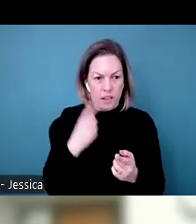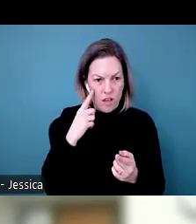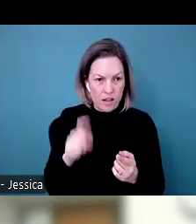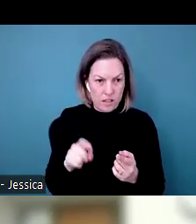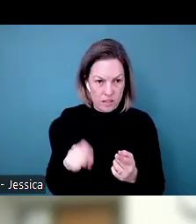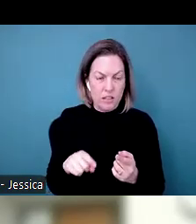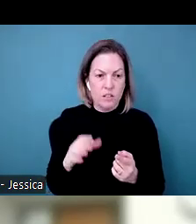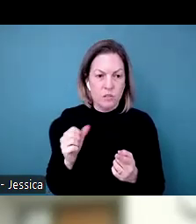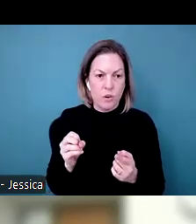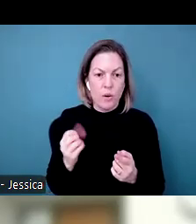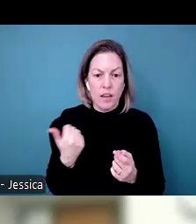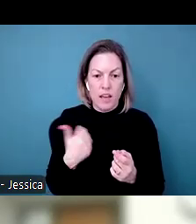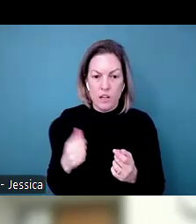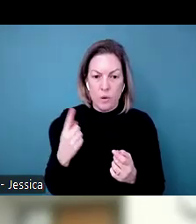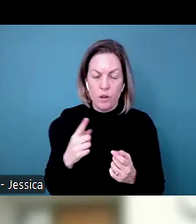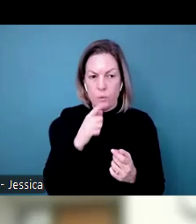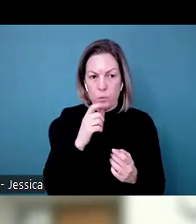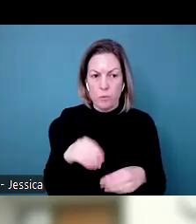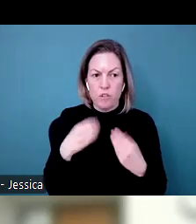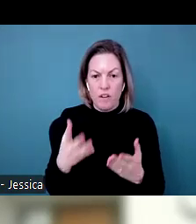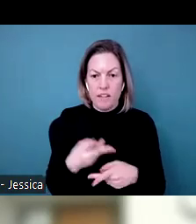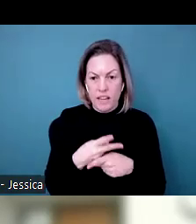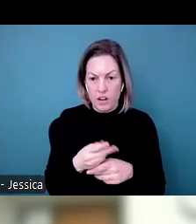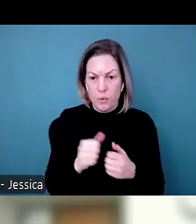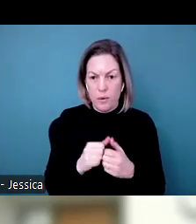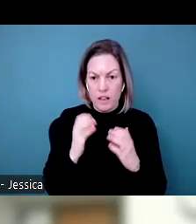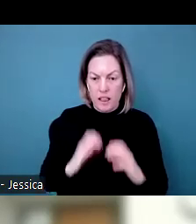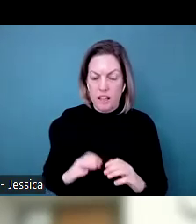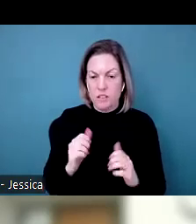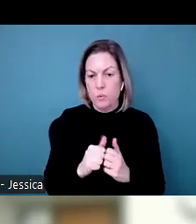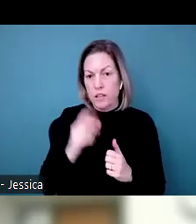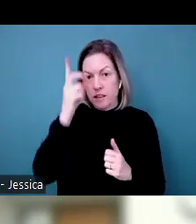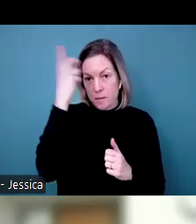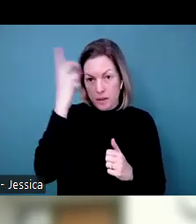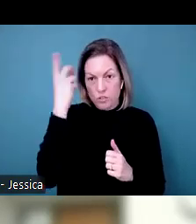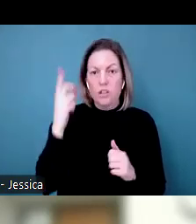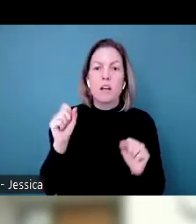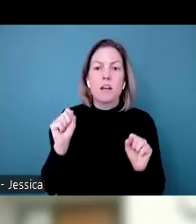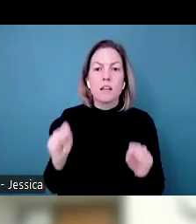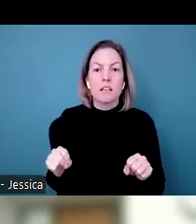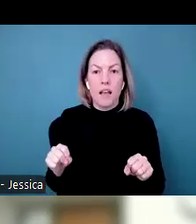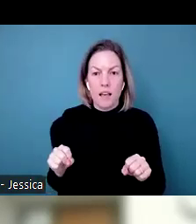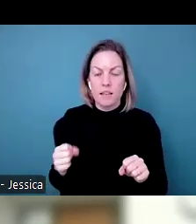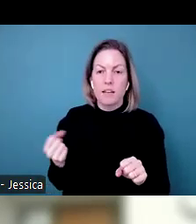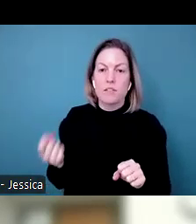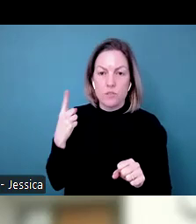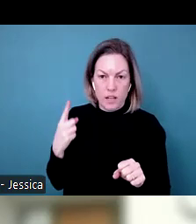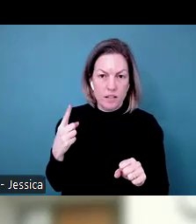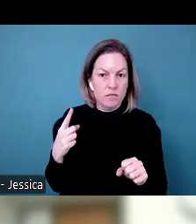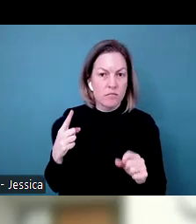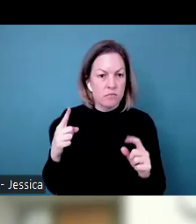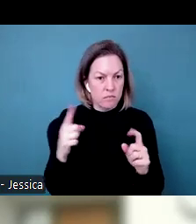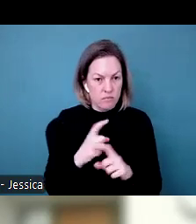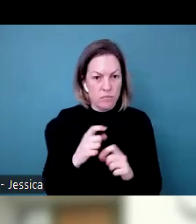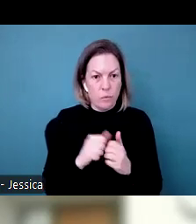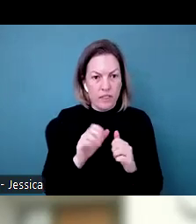so that anyone providing care to clients with dementia will be able to fully understand complications with activities